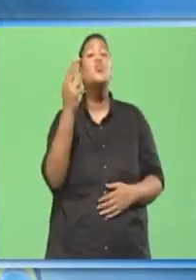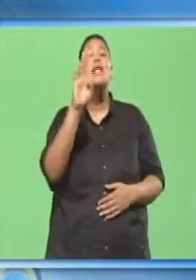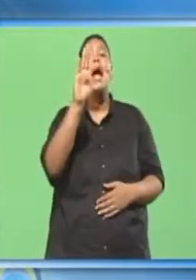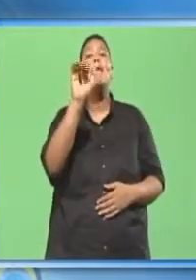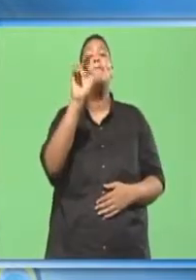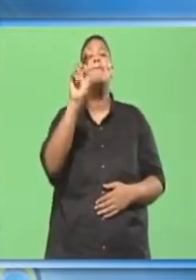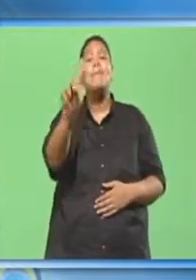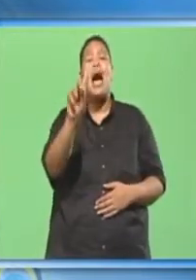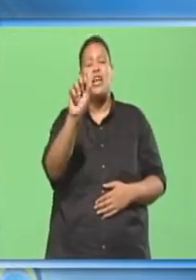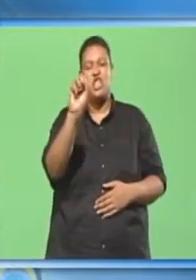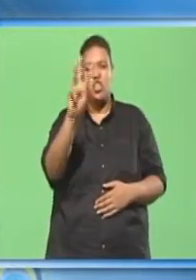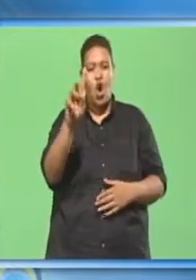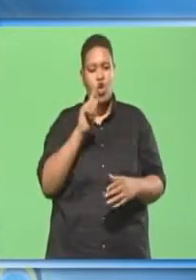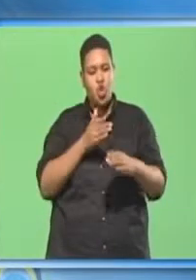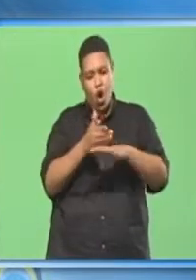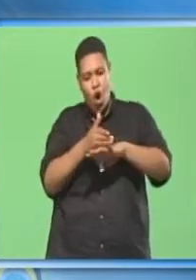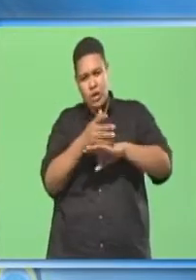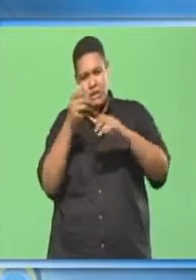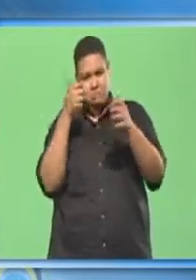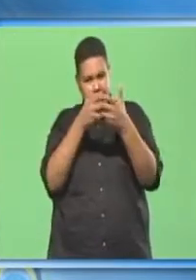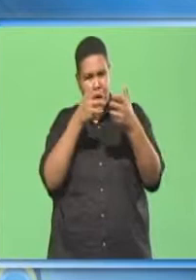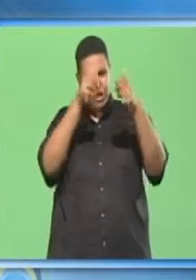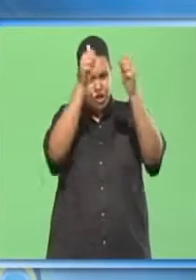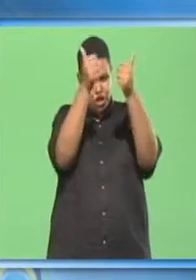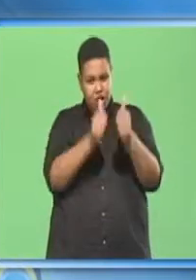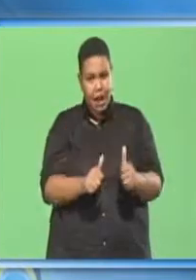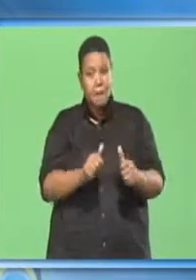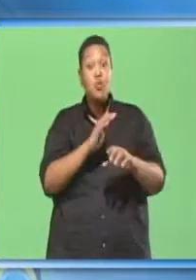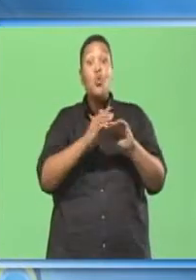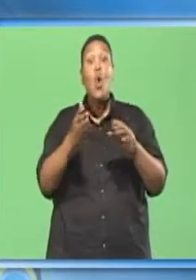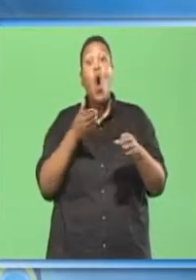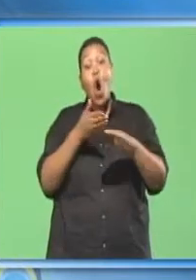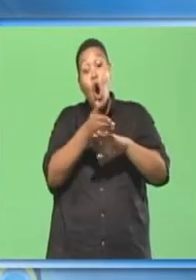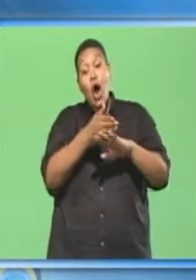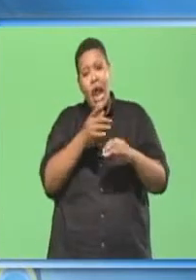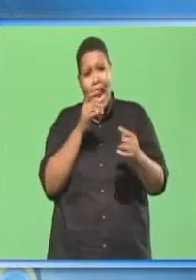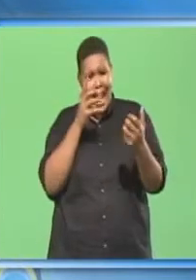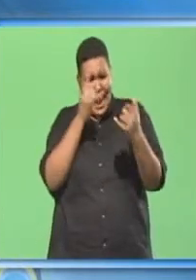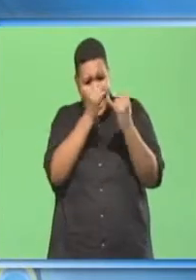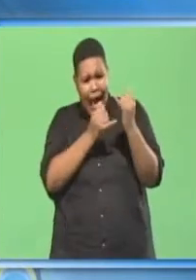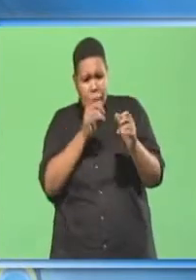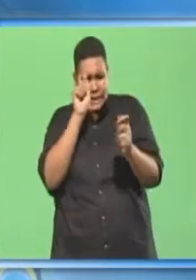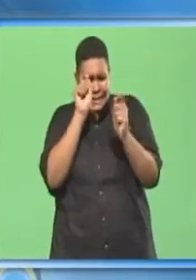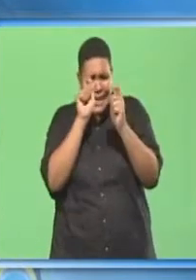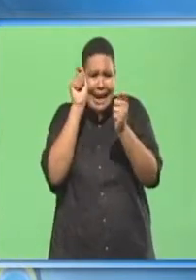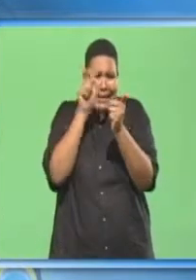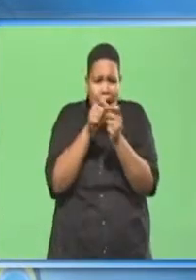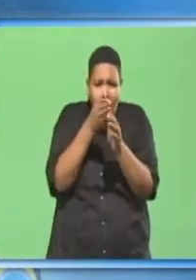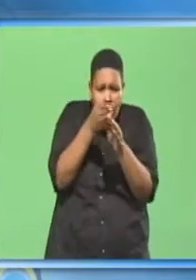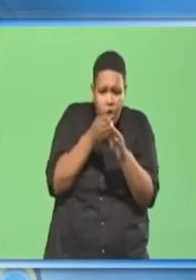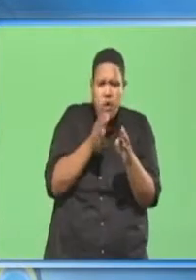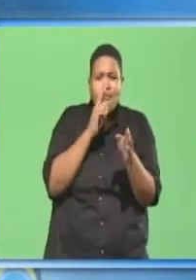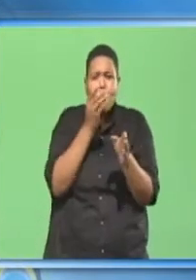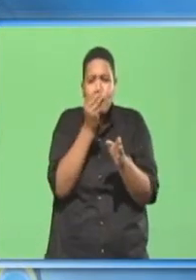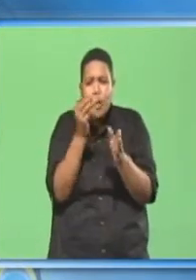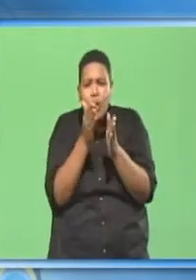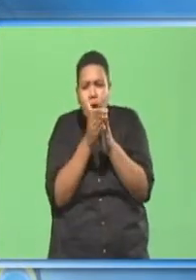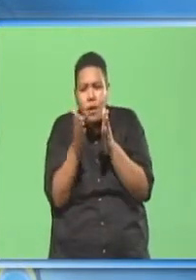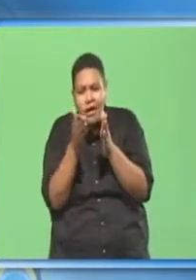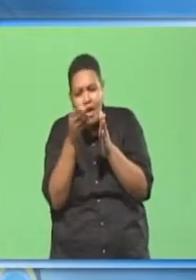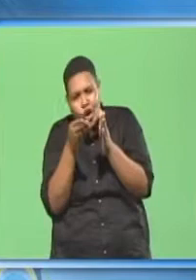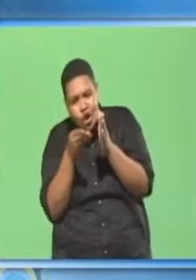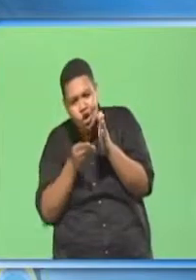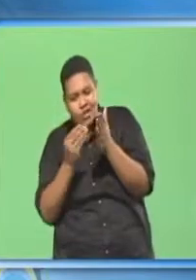to cut the shapes of the legs. Do not cut directly on the line. Cut a few millimeters away.